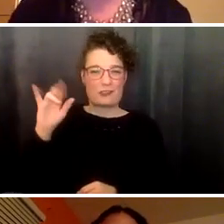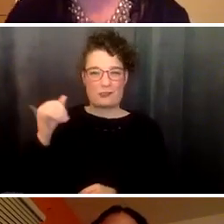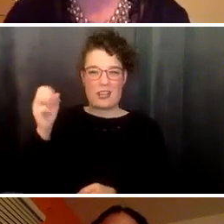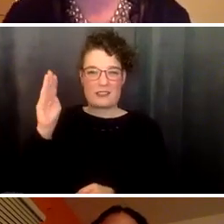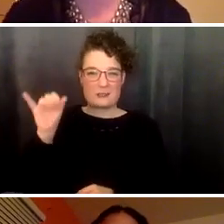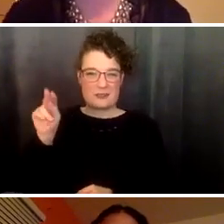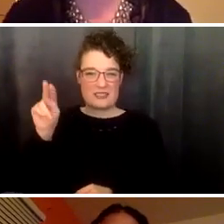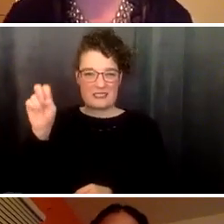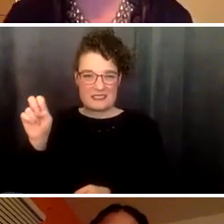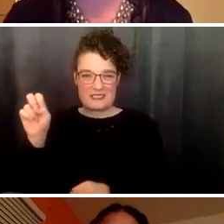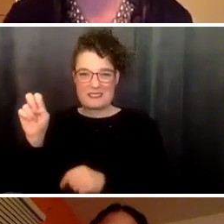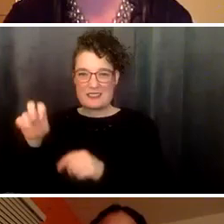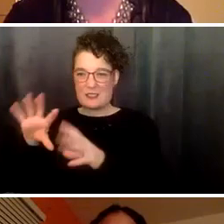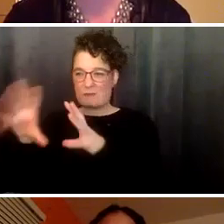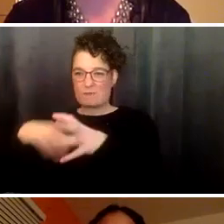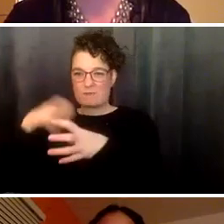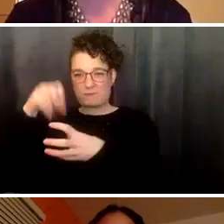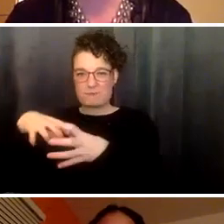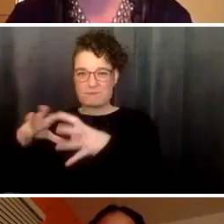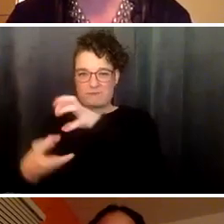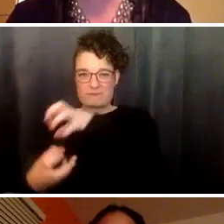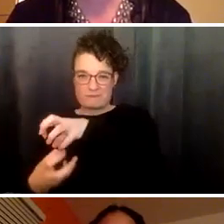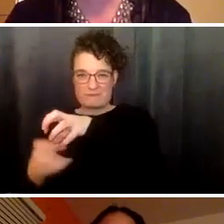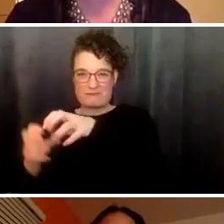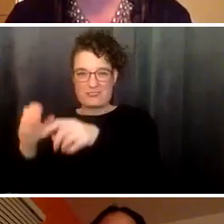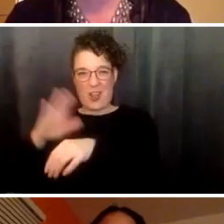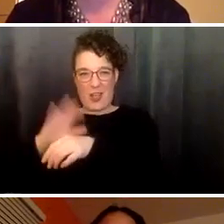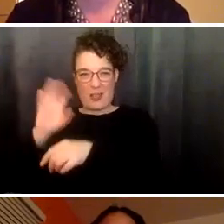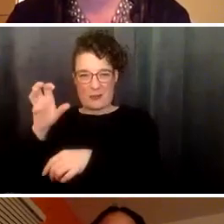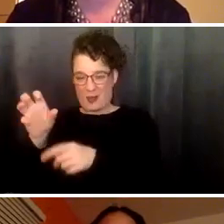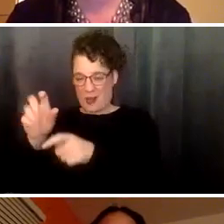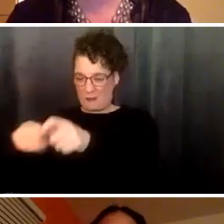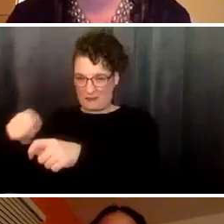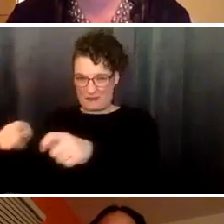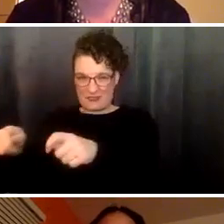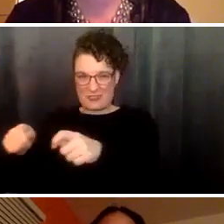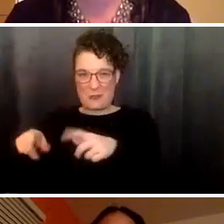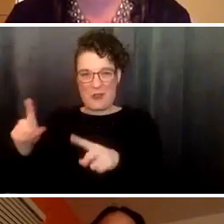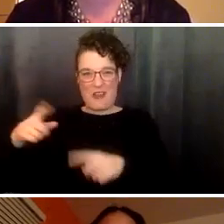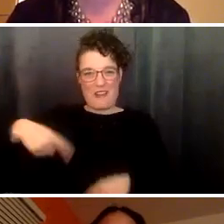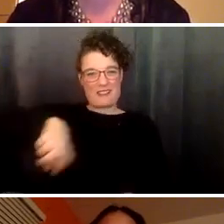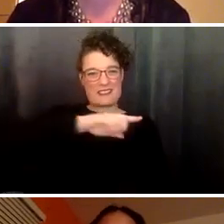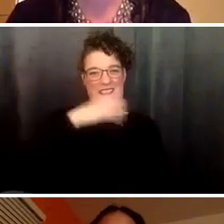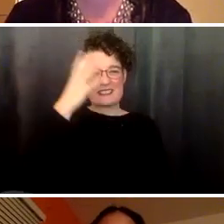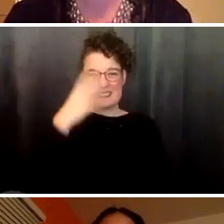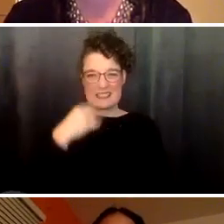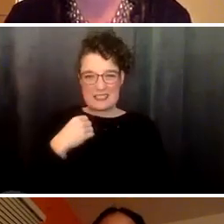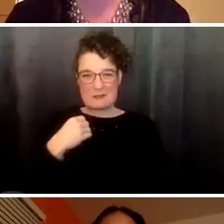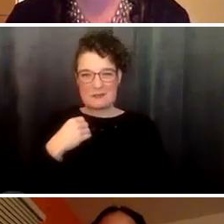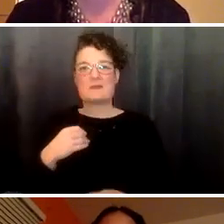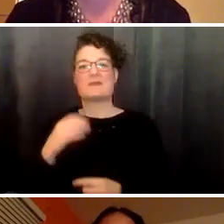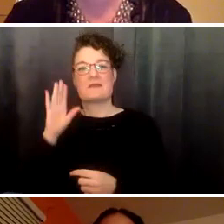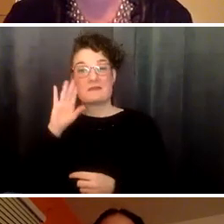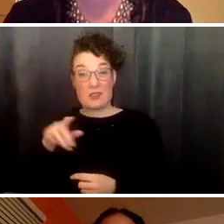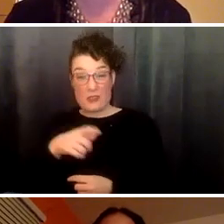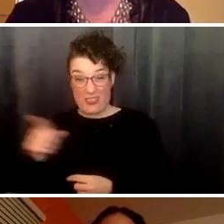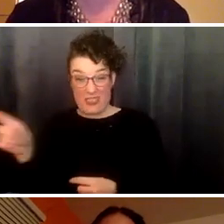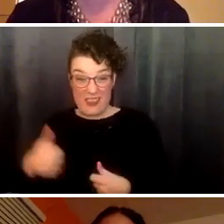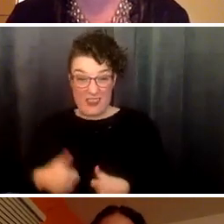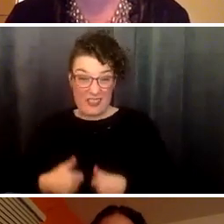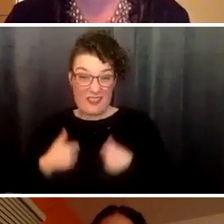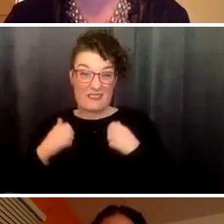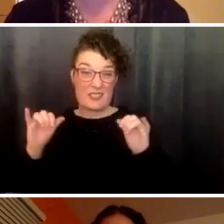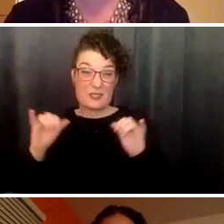bag hanging on the doorknob. Strings and strings, plucking petals one by one. Kannamma, they are living too. They feel pain